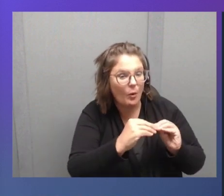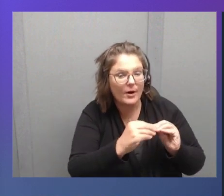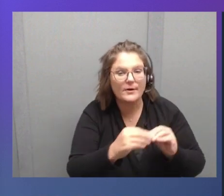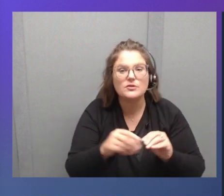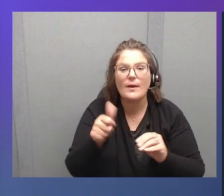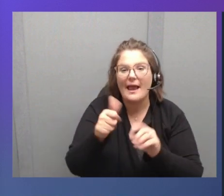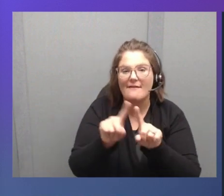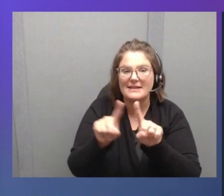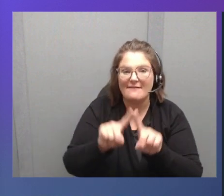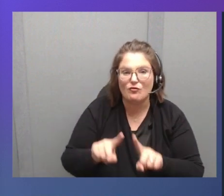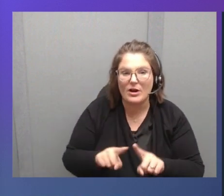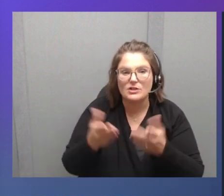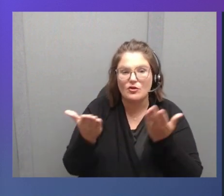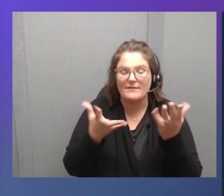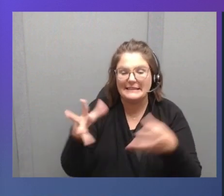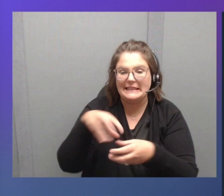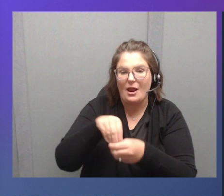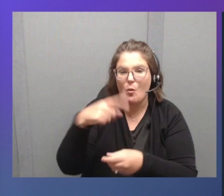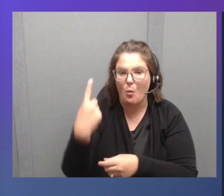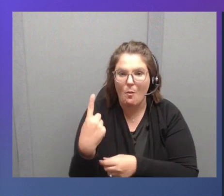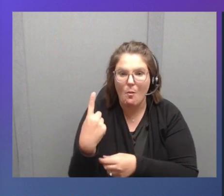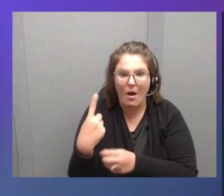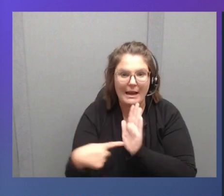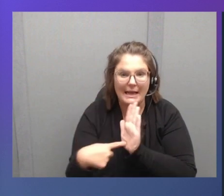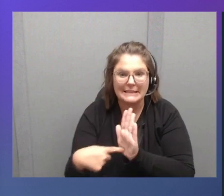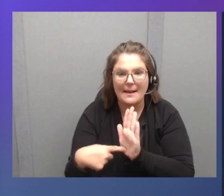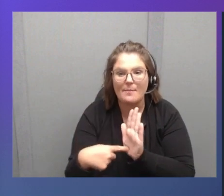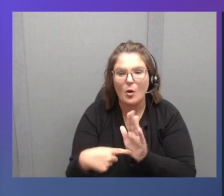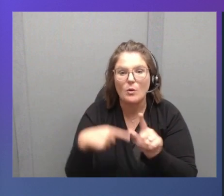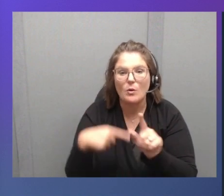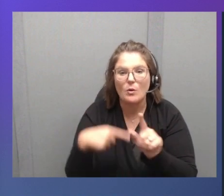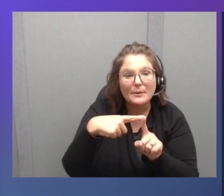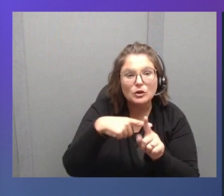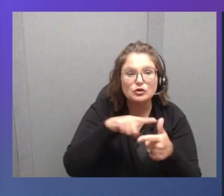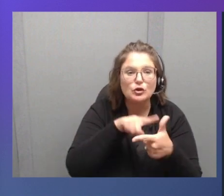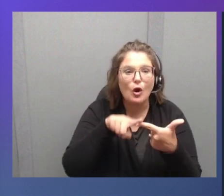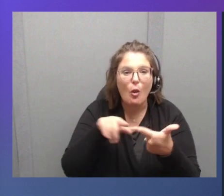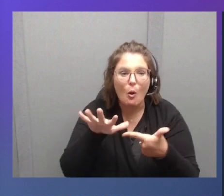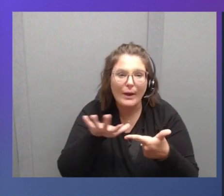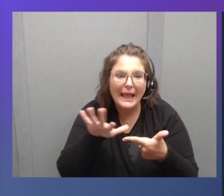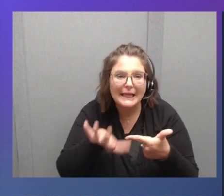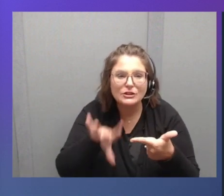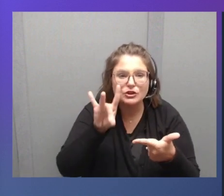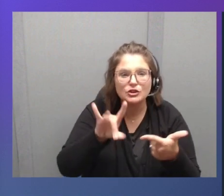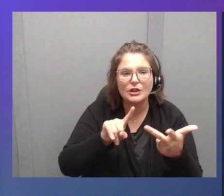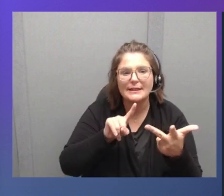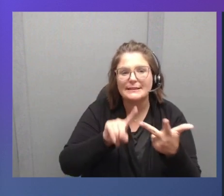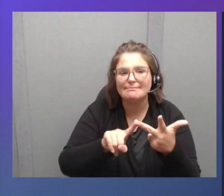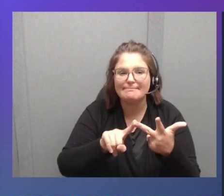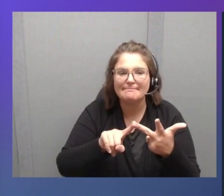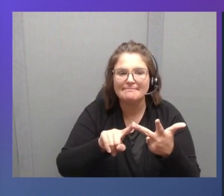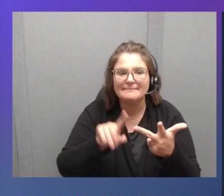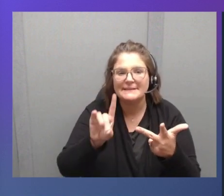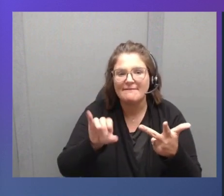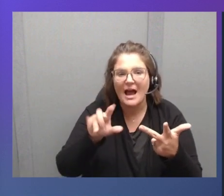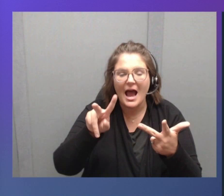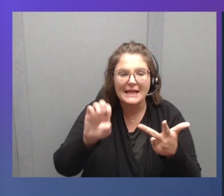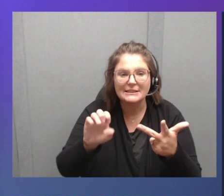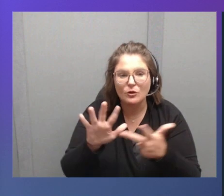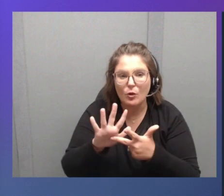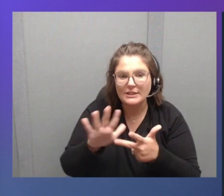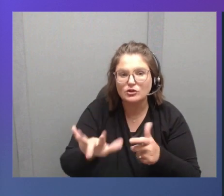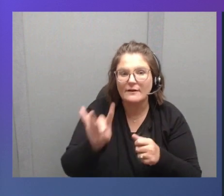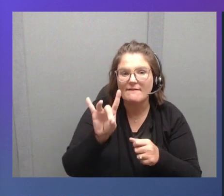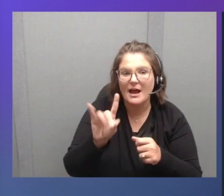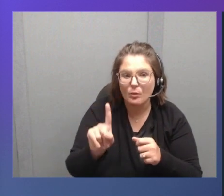one demo. So you can see we had temperature, humidity, we had some location devices, we had our IoT device location being used to check the location of the